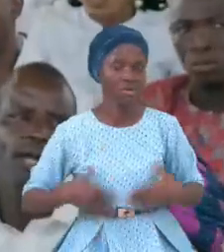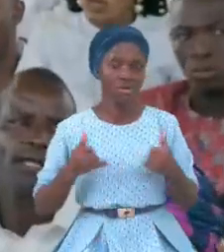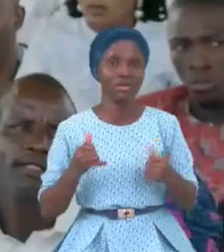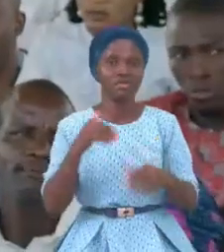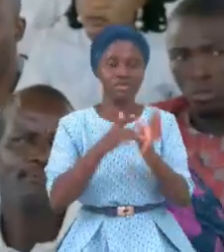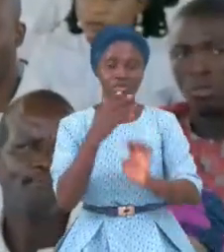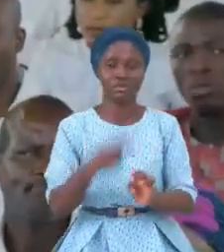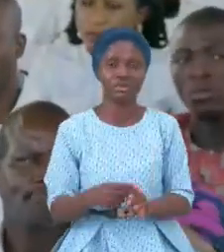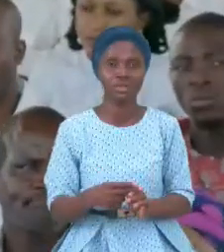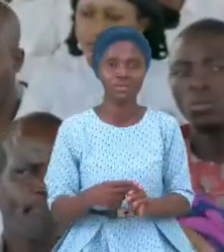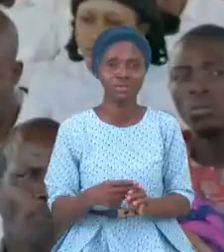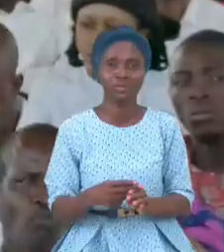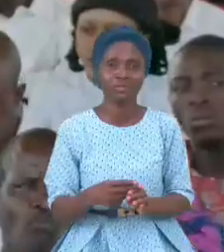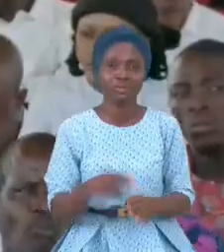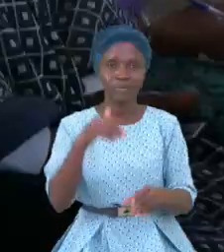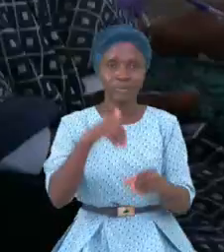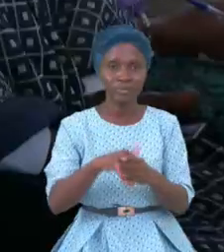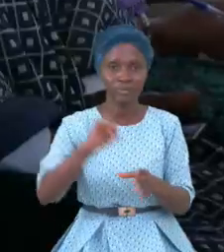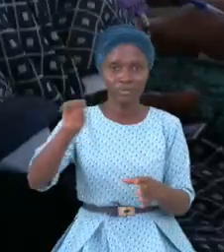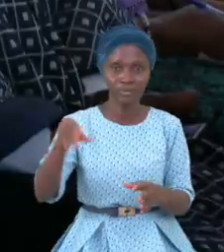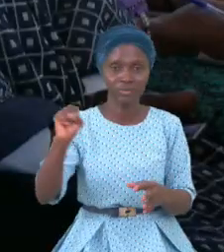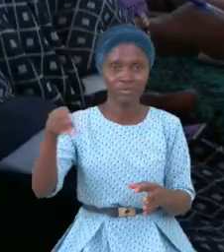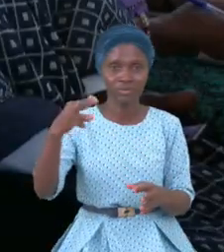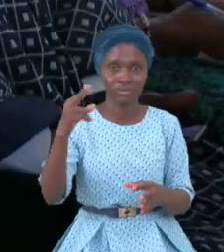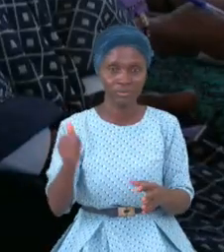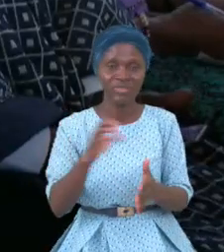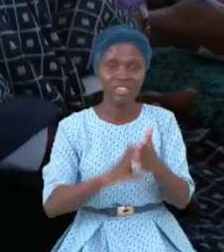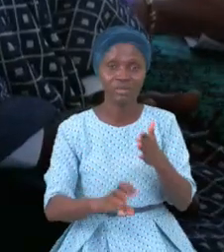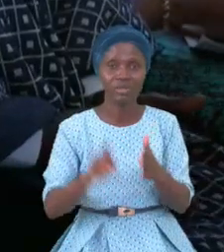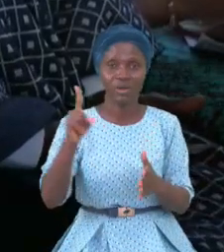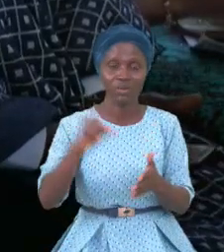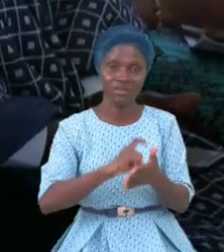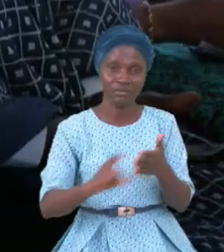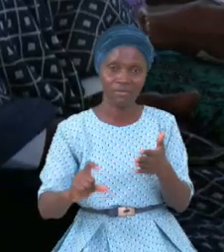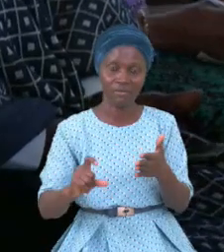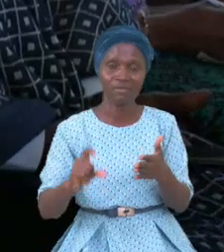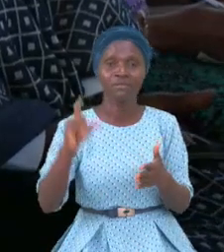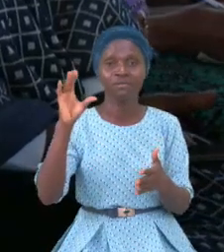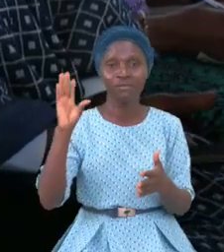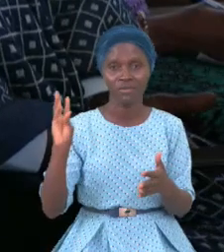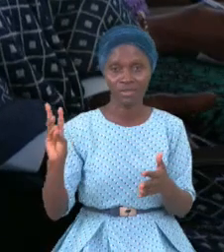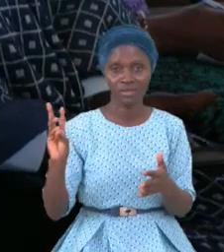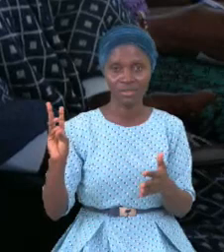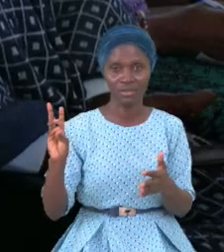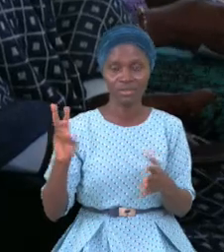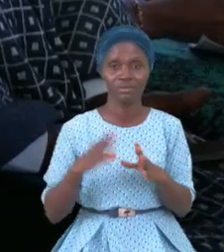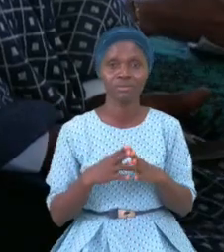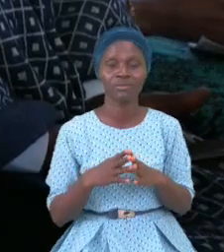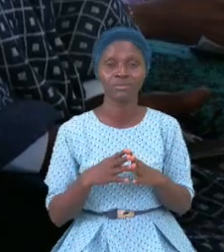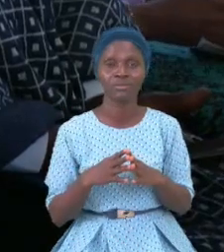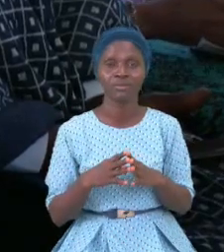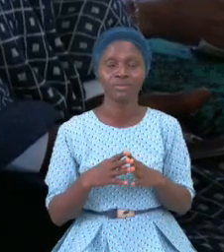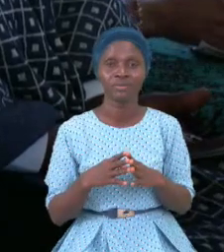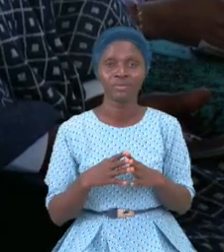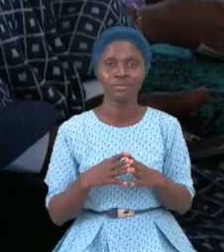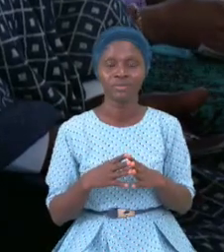In Joshua chapter 1, I'm looking at verse 6. Joshua chapter 1, and we're looking at verse 6. Here